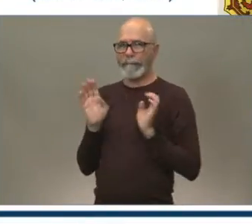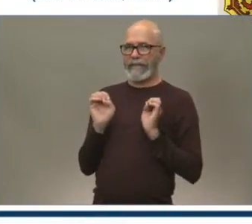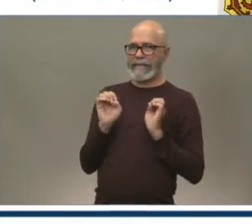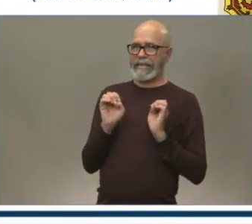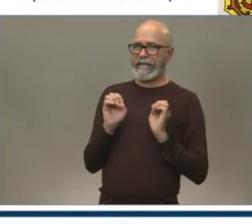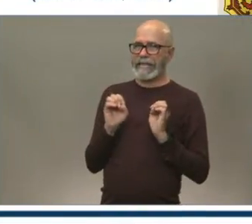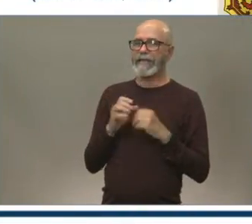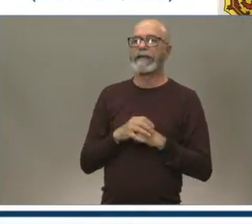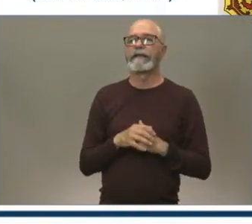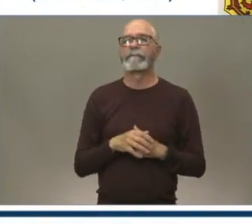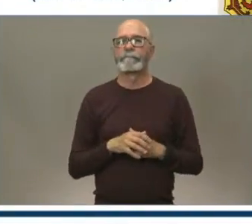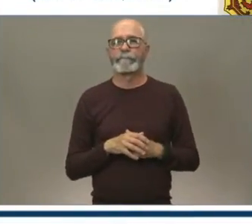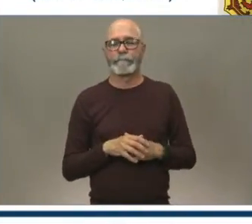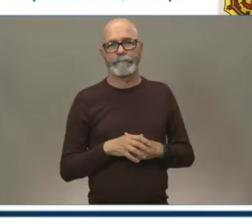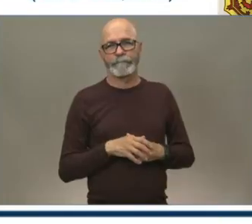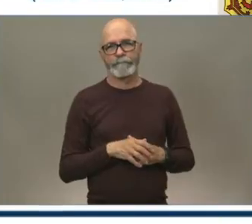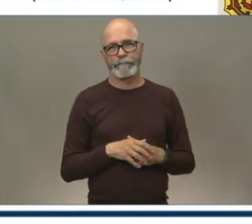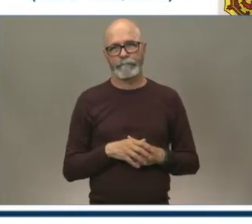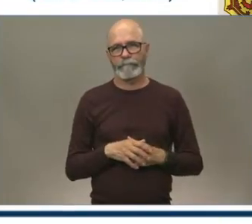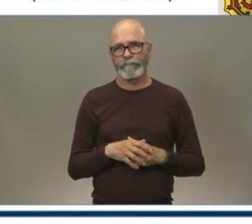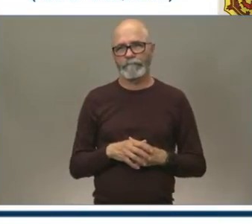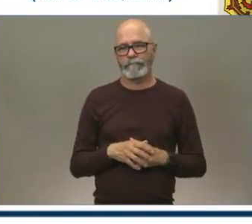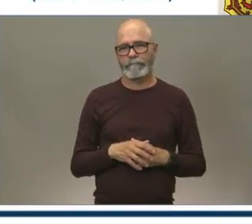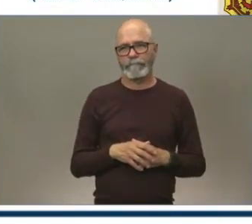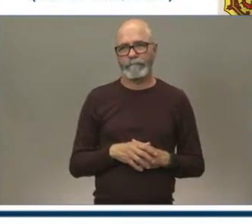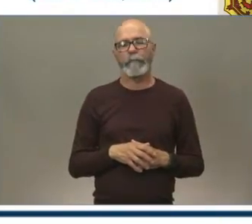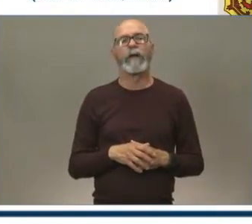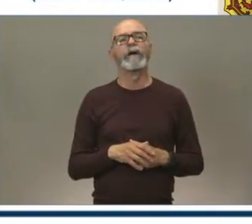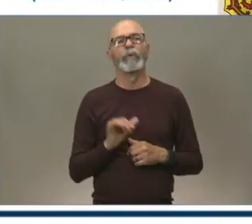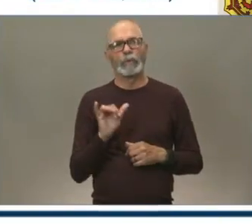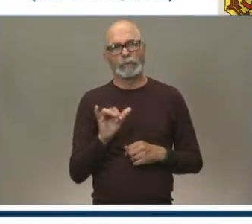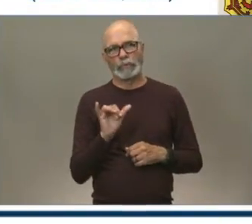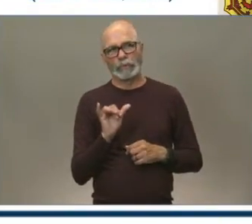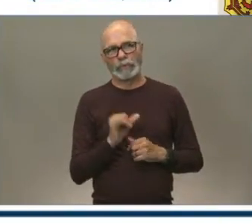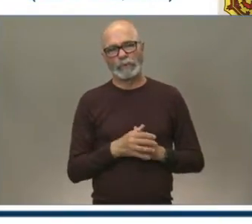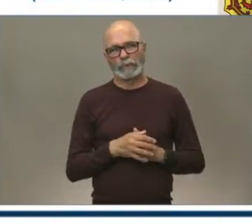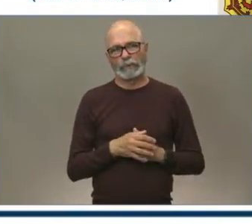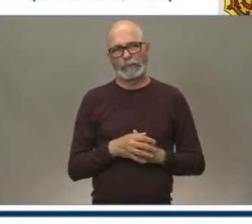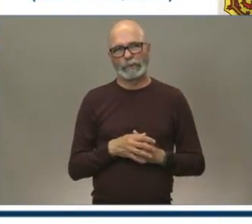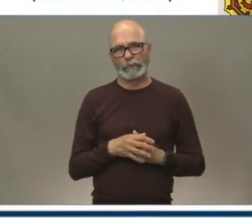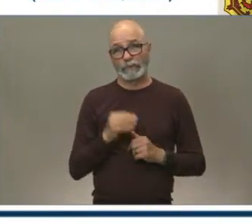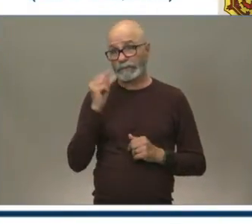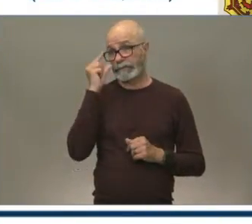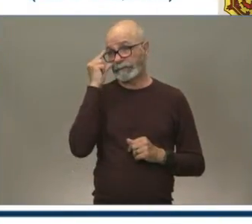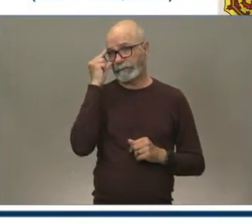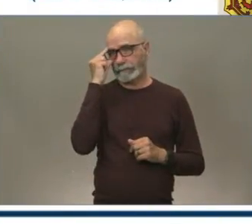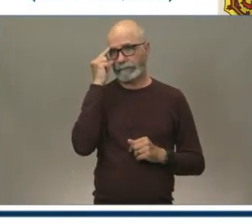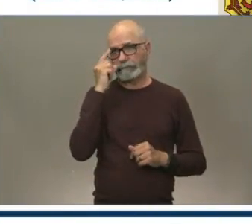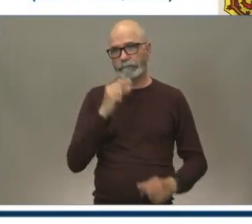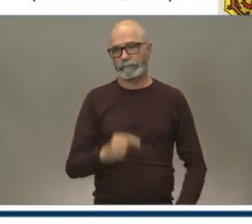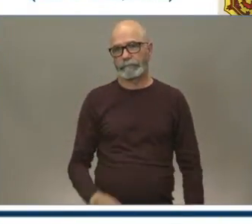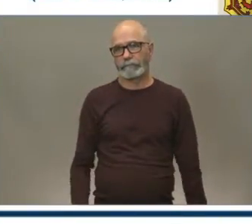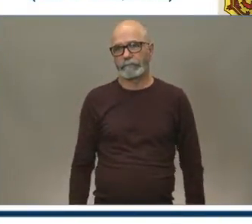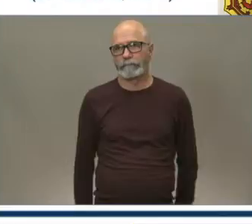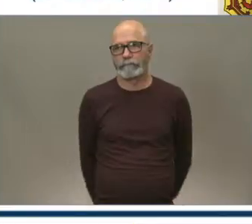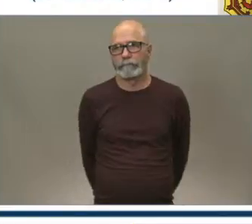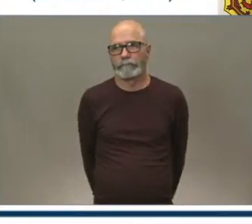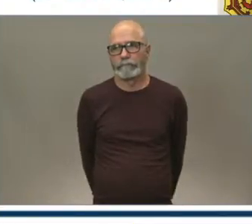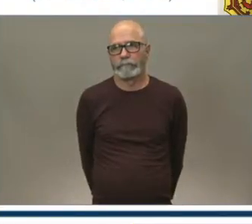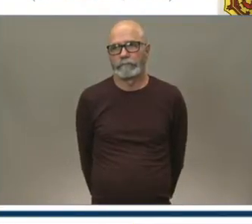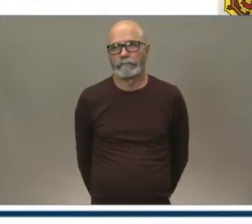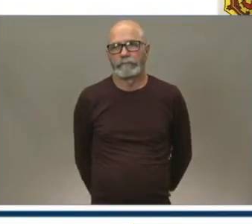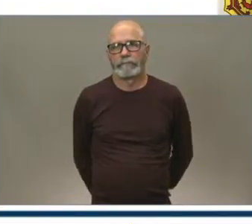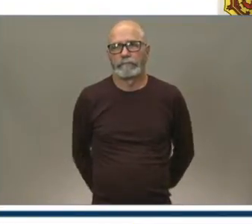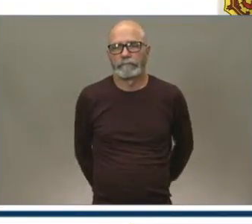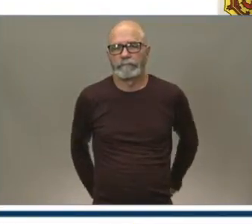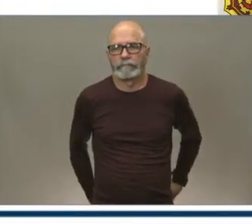Elizabeth. My next question is a bit similar to what some of my colleagues have asked. It wasn't so long